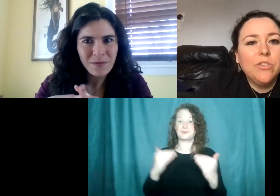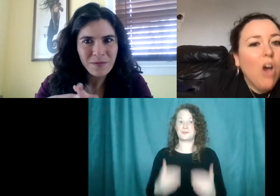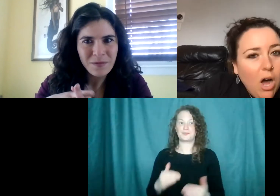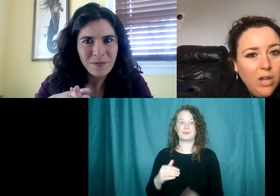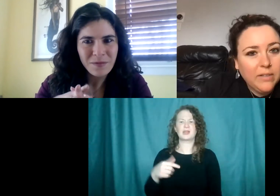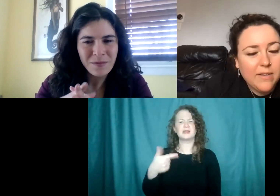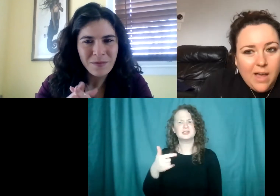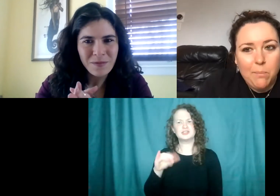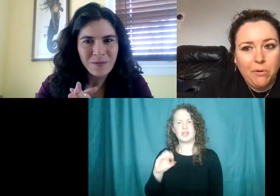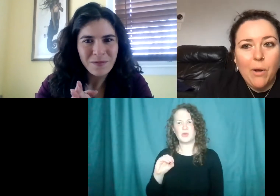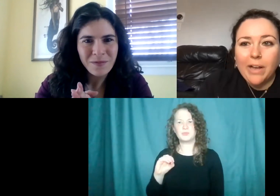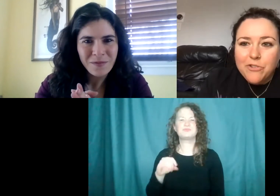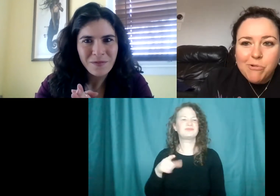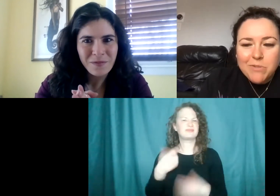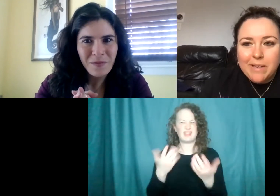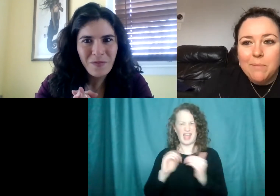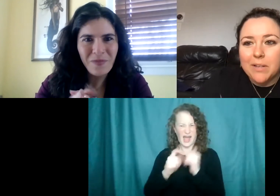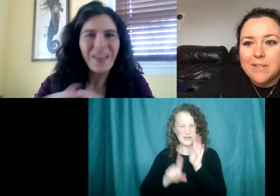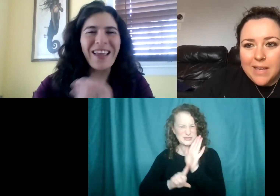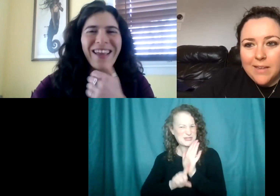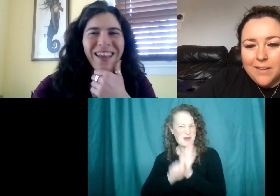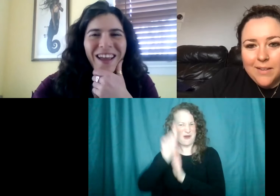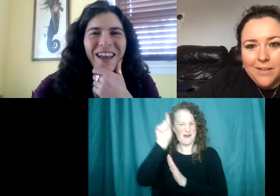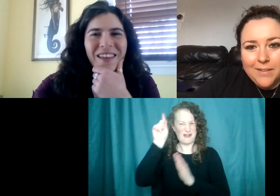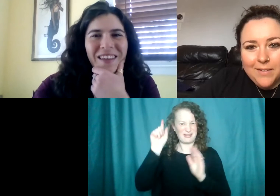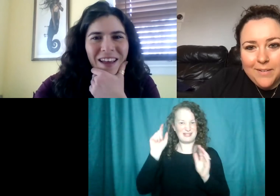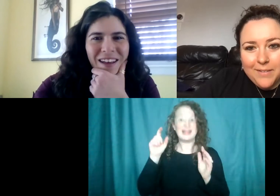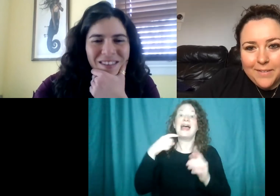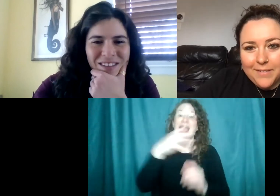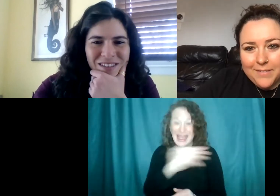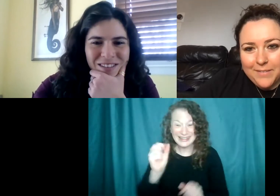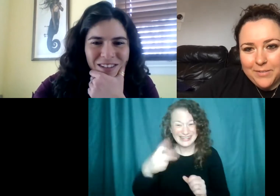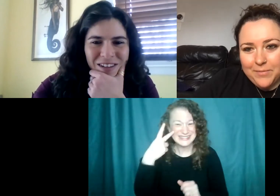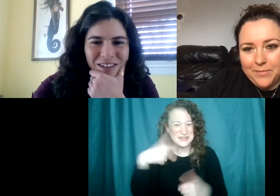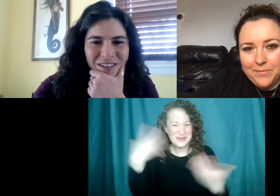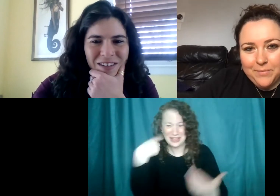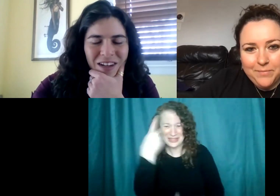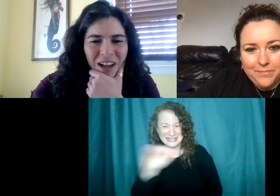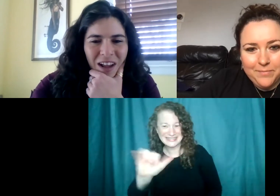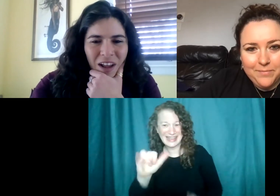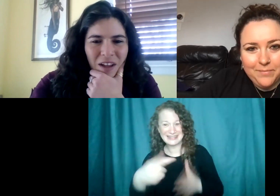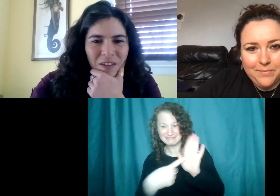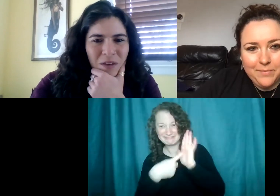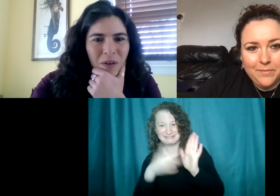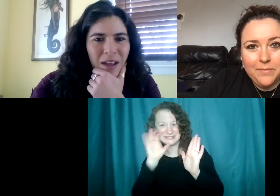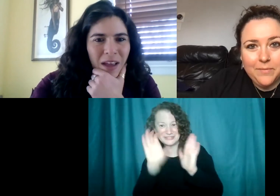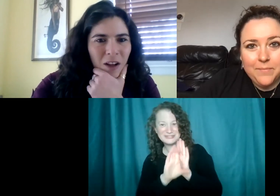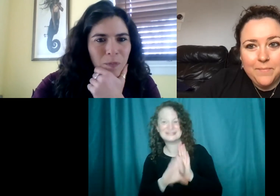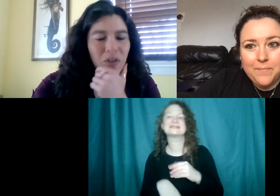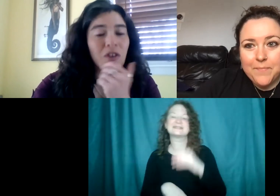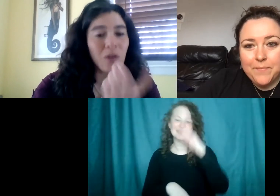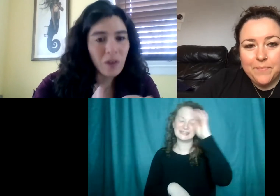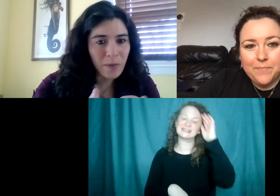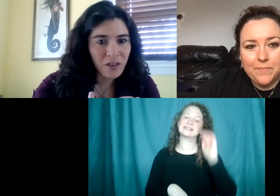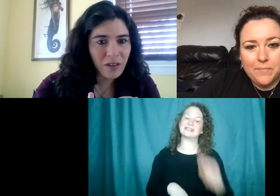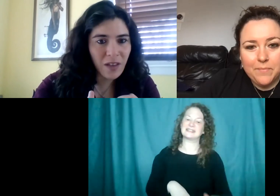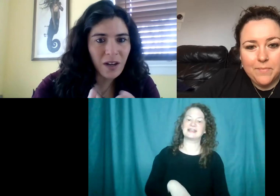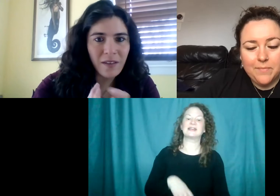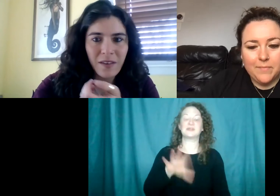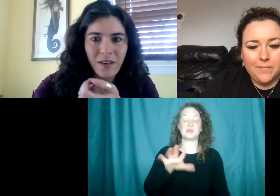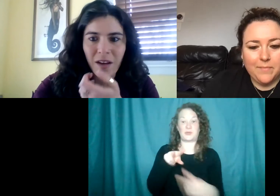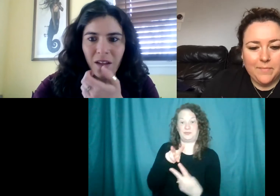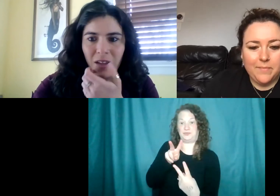How tall does kelp grow? And can you show us what kelp looks like? Yes, so kelp, the two species